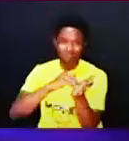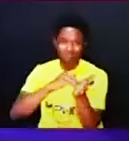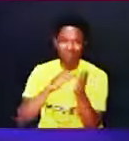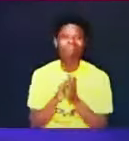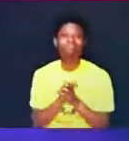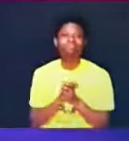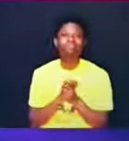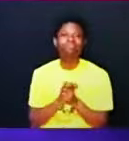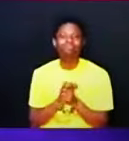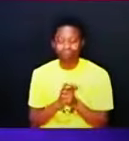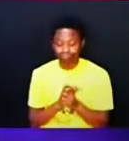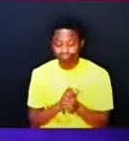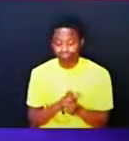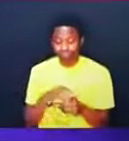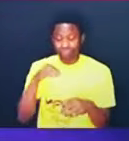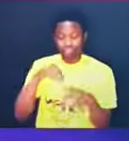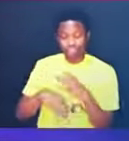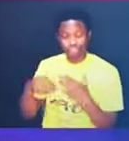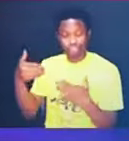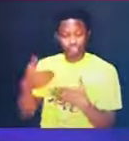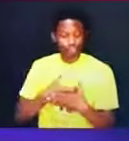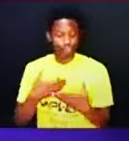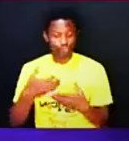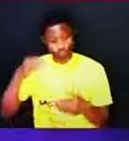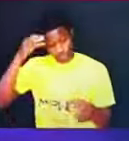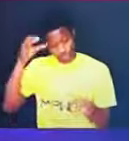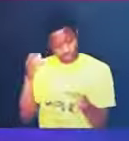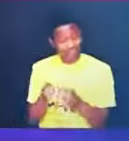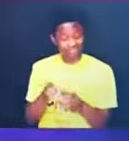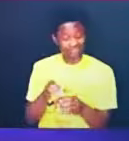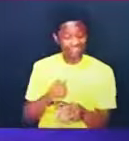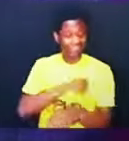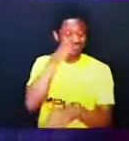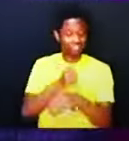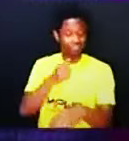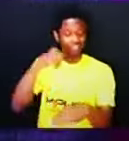and sisters, in the new covenant founded in Jesus Christ,